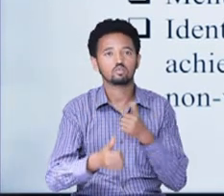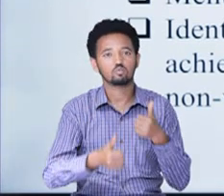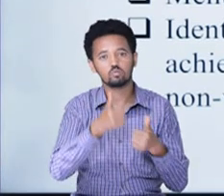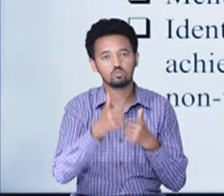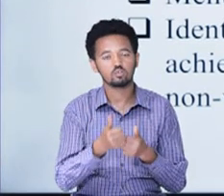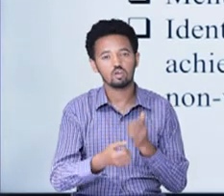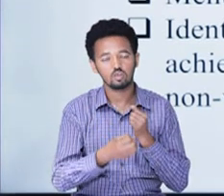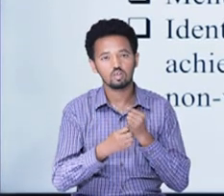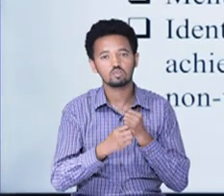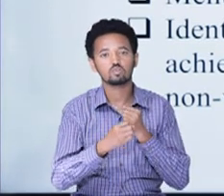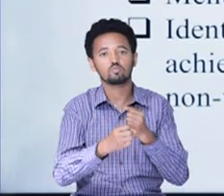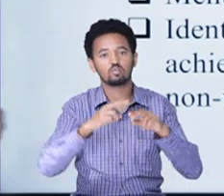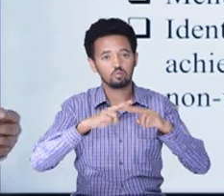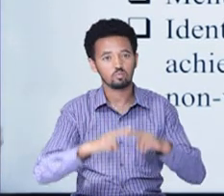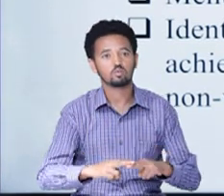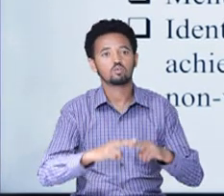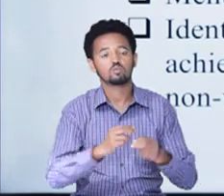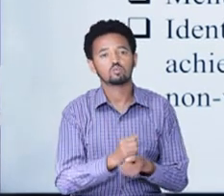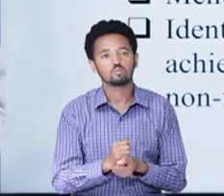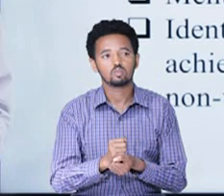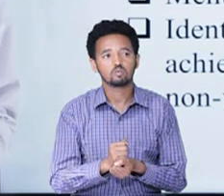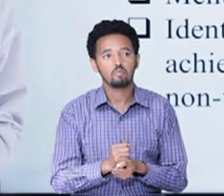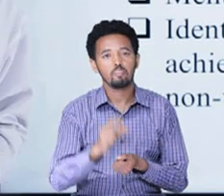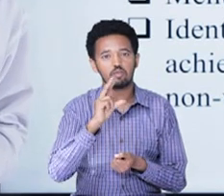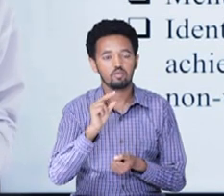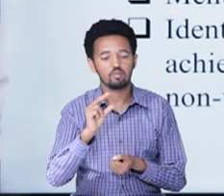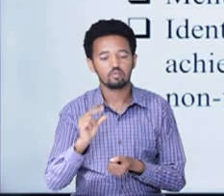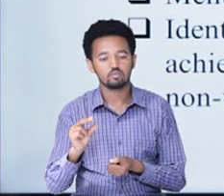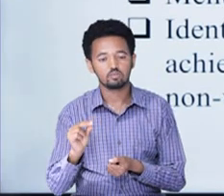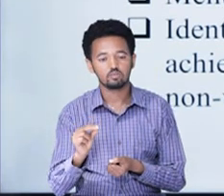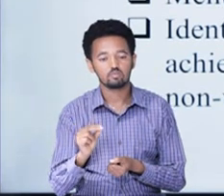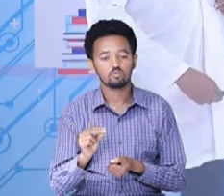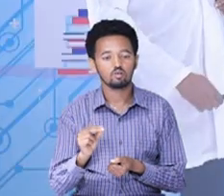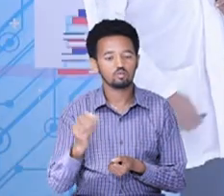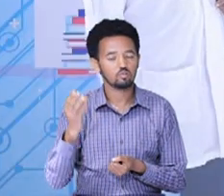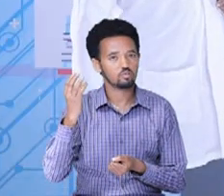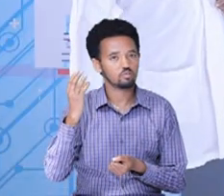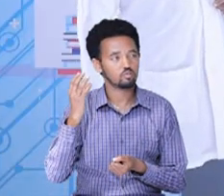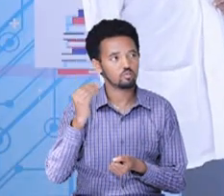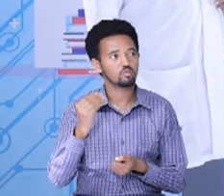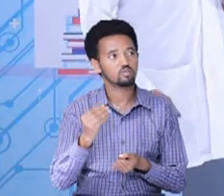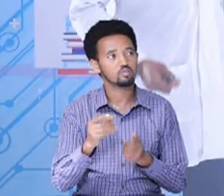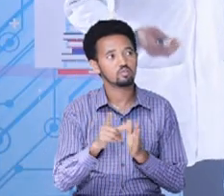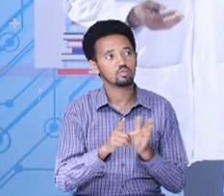achieved independence through violent and non-violent struggle. The first